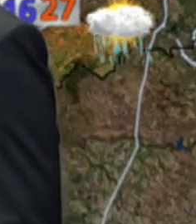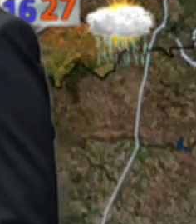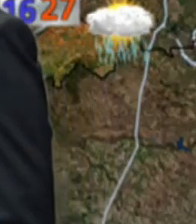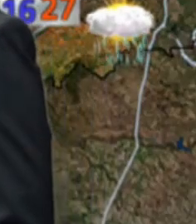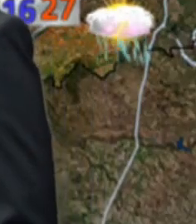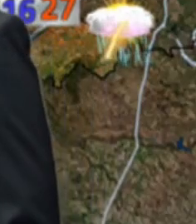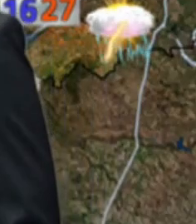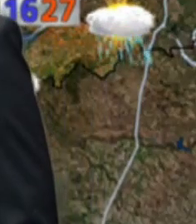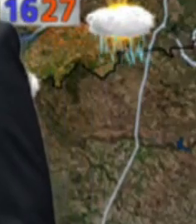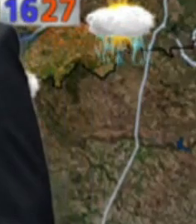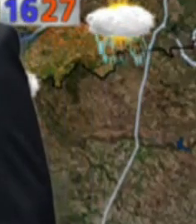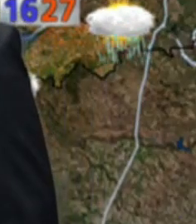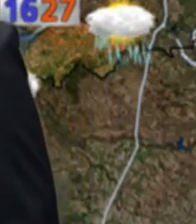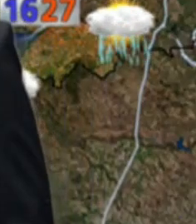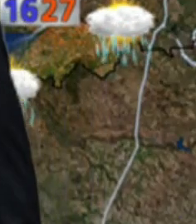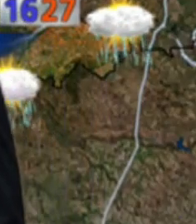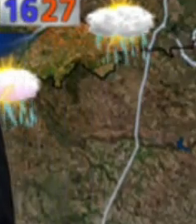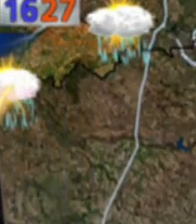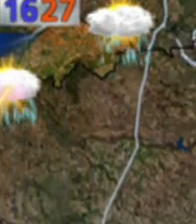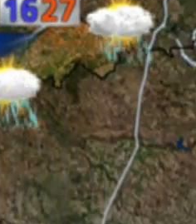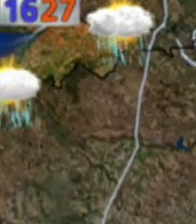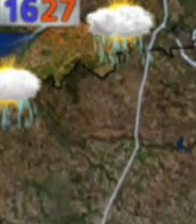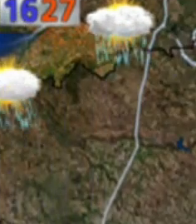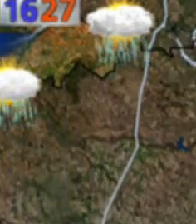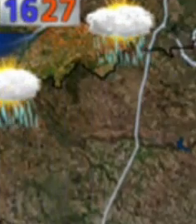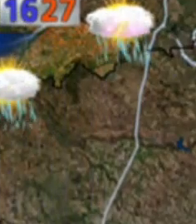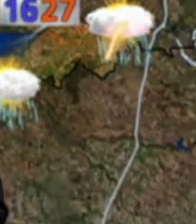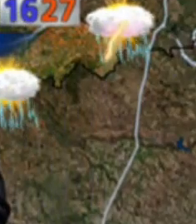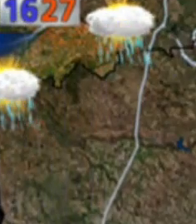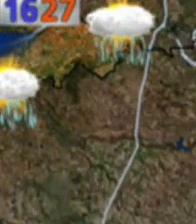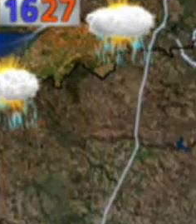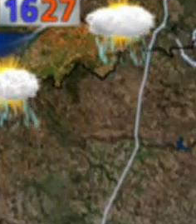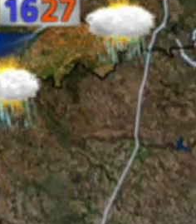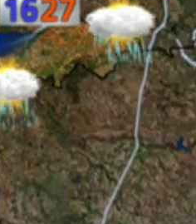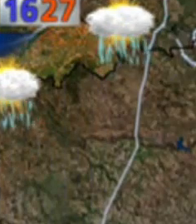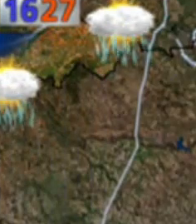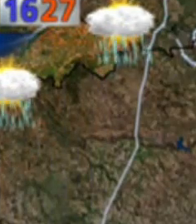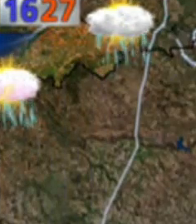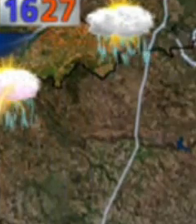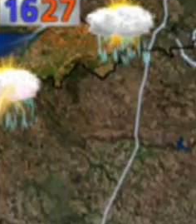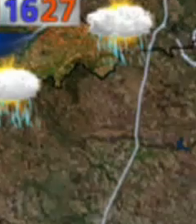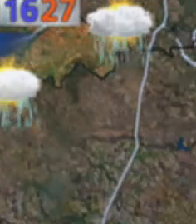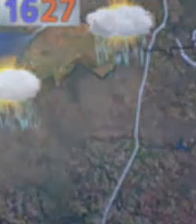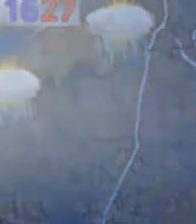le hona ka Tosca o tla fitla hona ka Taung teng ho hlokomela hore tla hlotshise ba bua tsa bula kalo be etso khotso